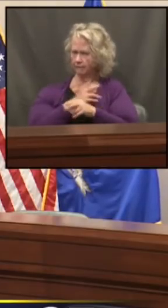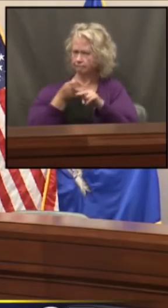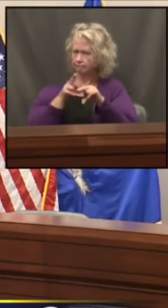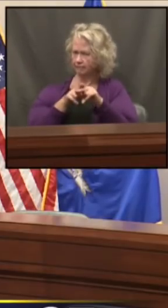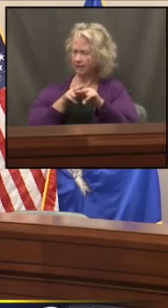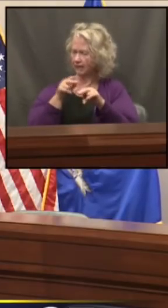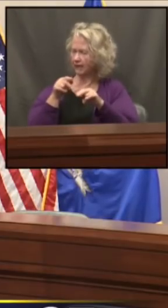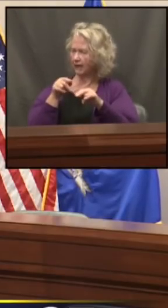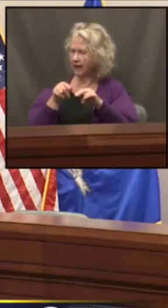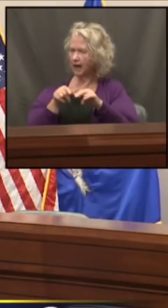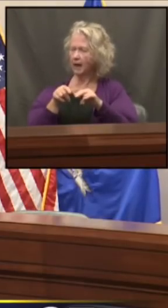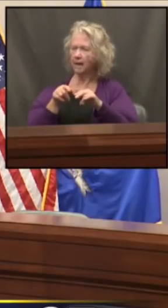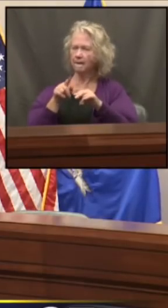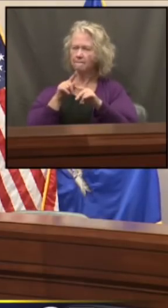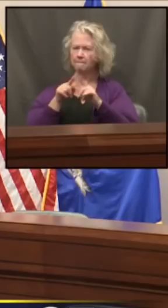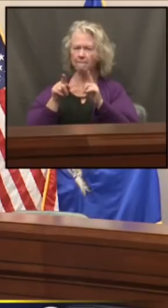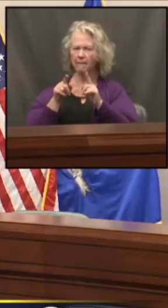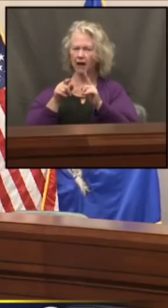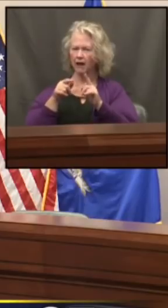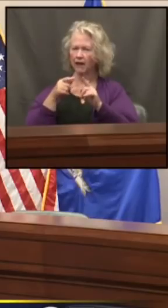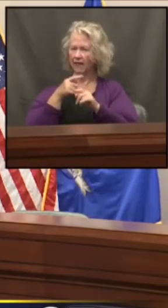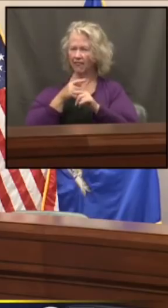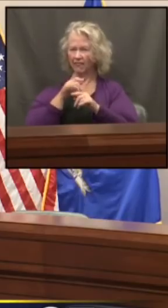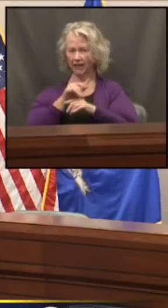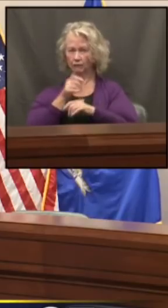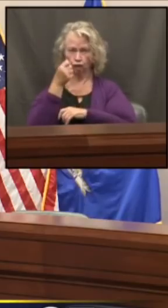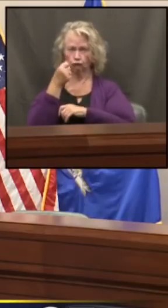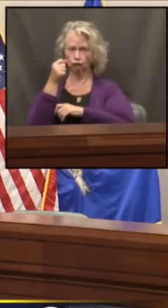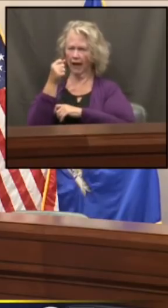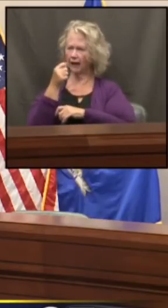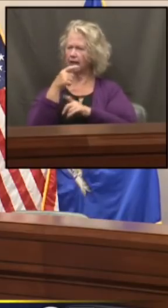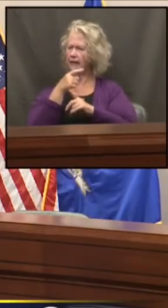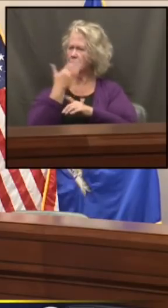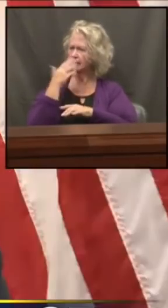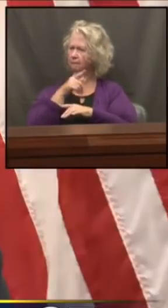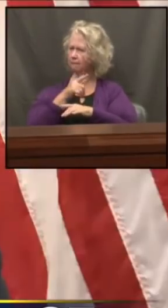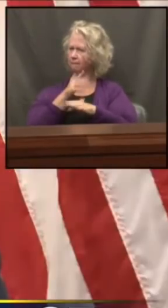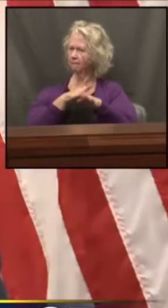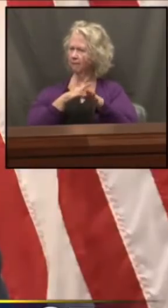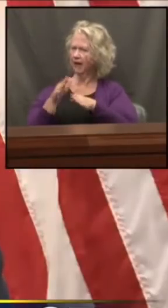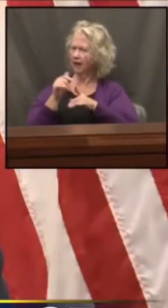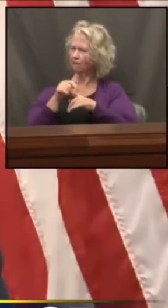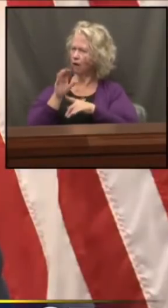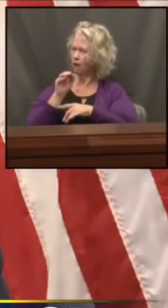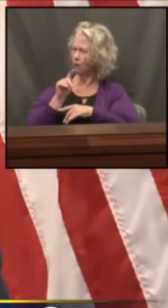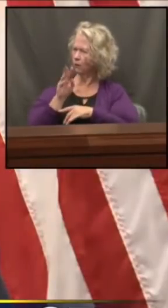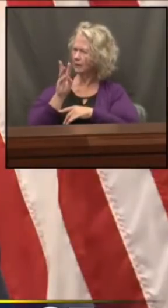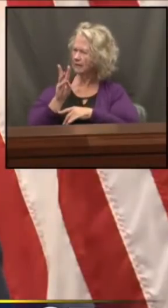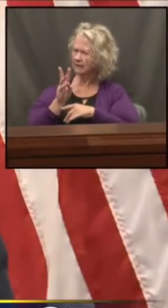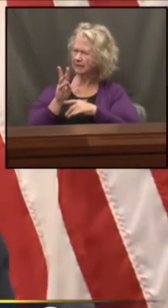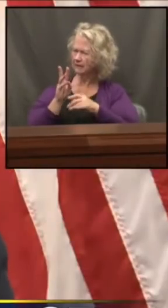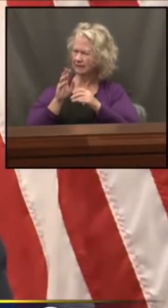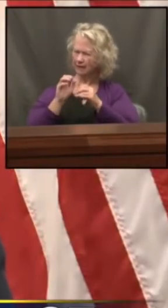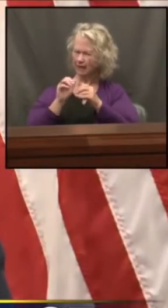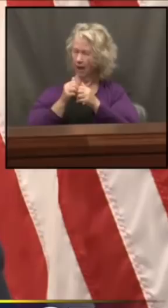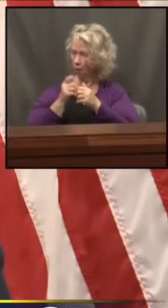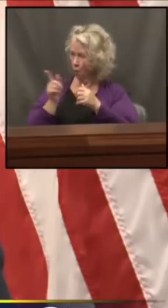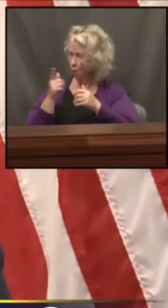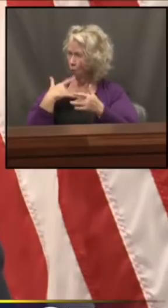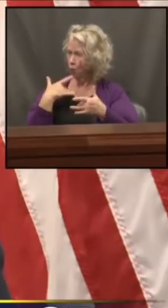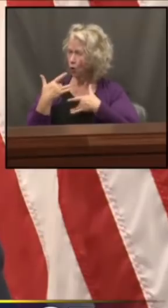strike notice is talking about October 6th. How is that going to mesh? You worried